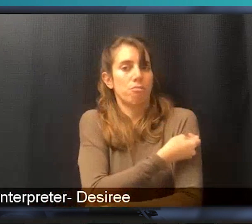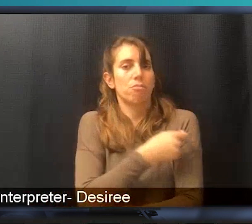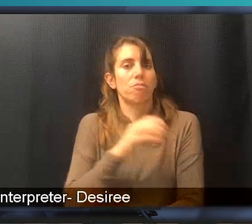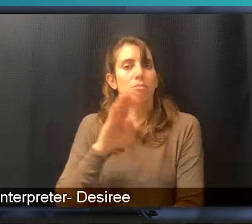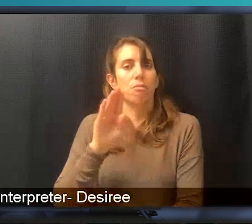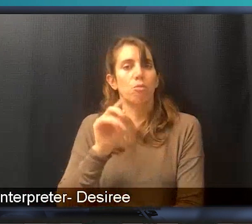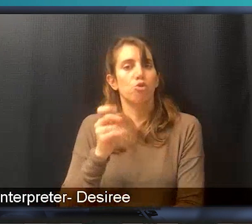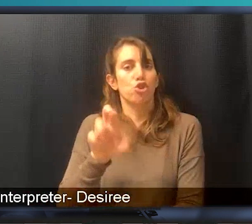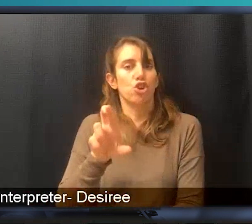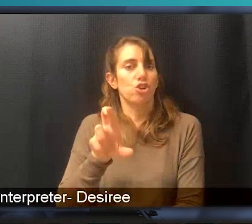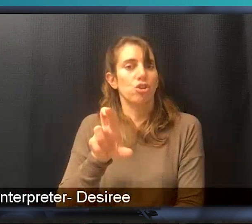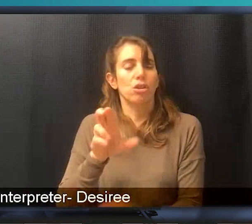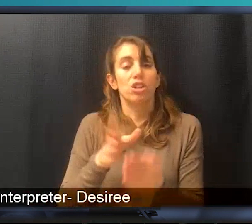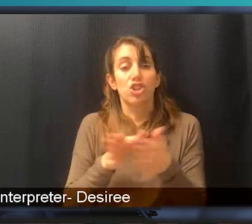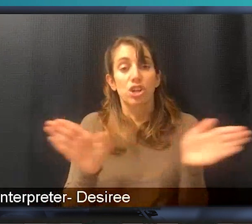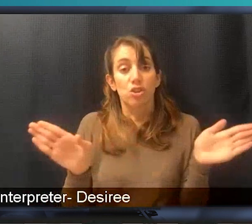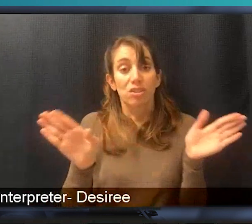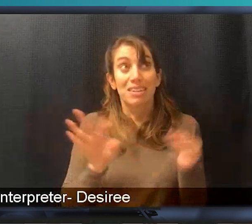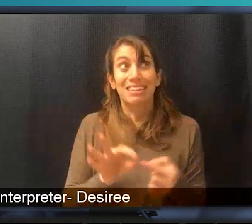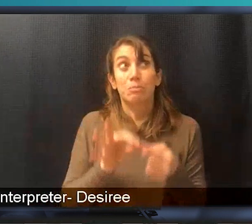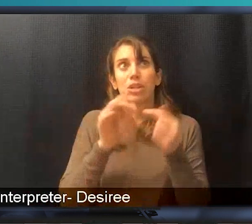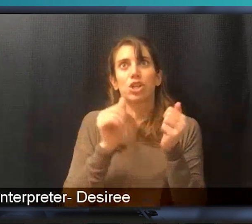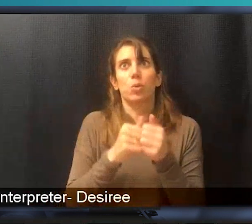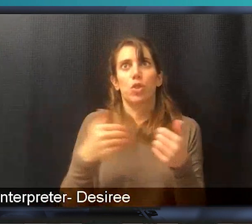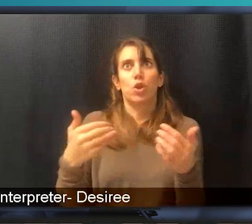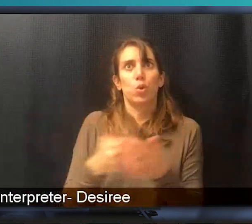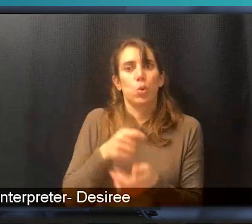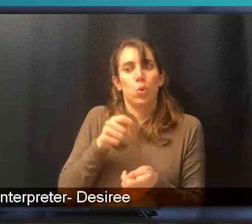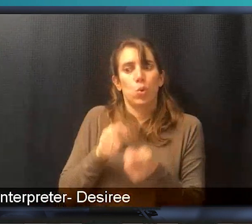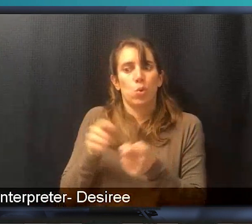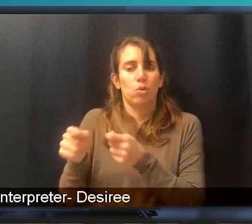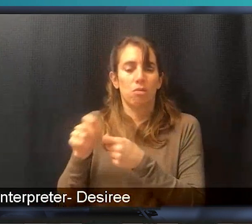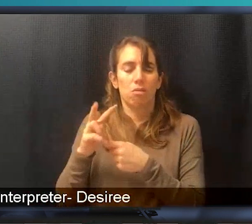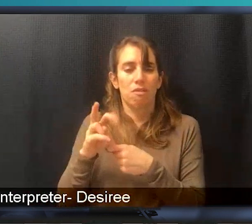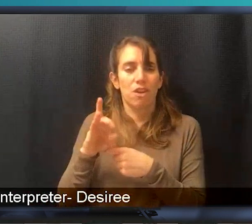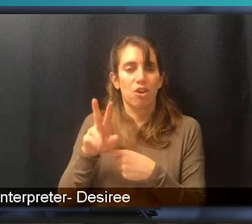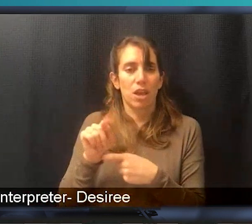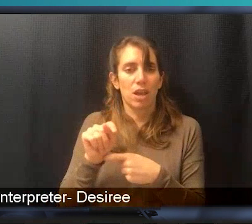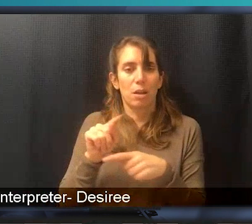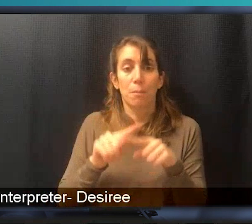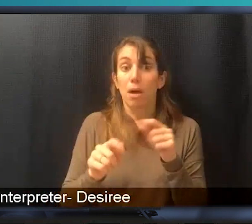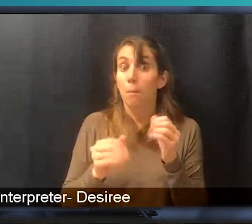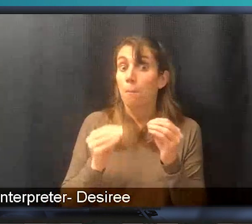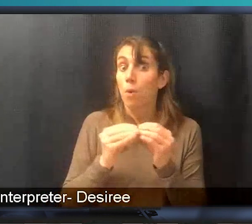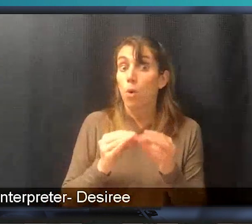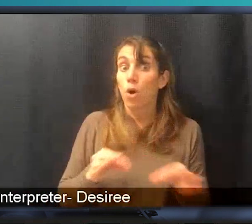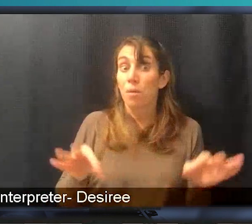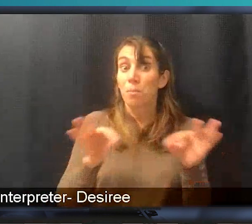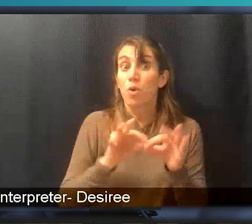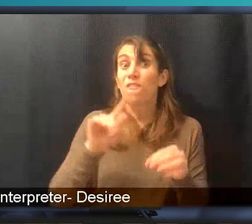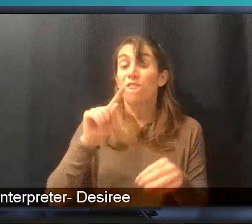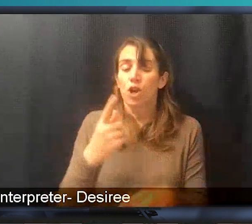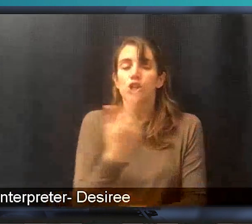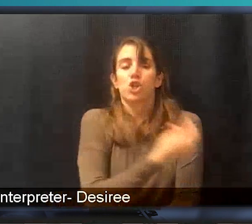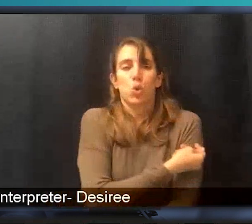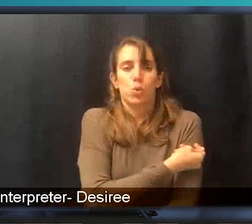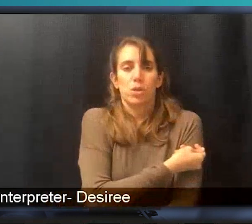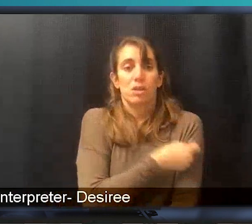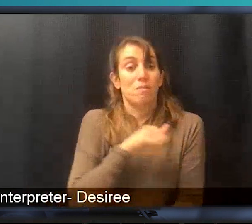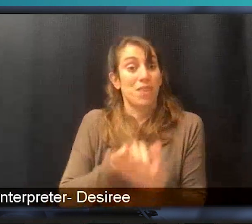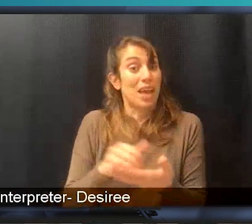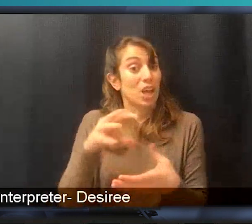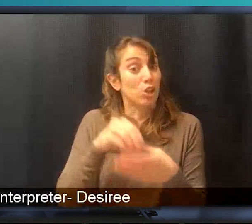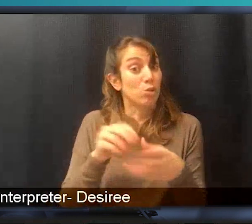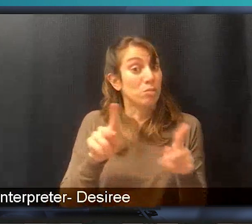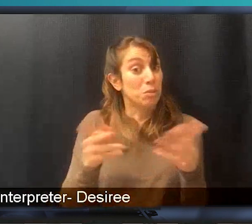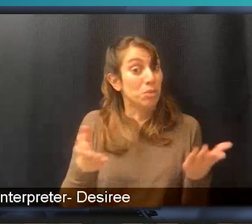and especially in the face of a variant, but it's, I think, more important to get first doses into arms, and that includes people here in the United States who have